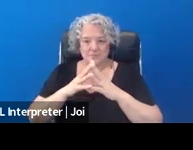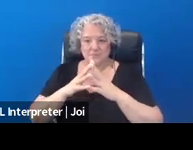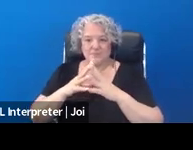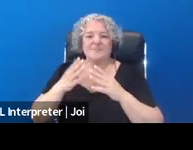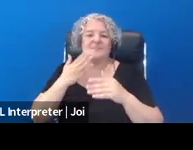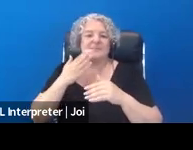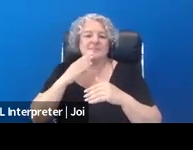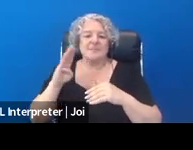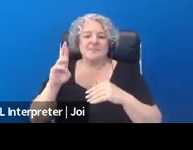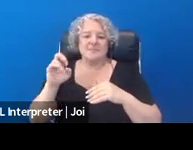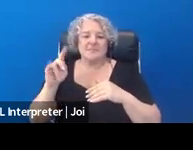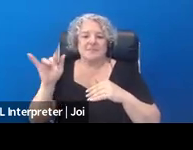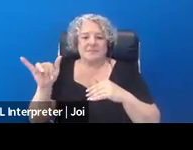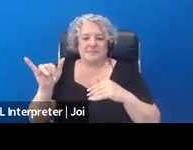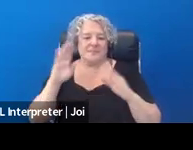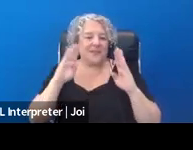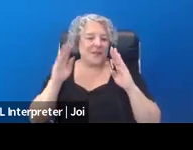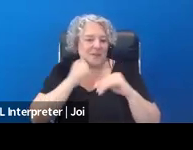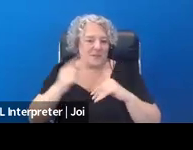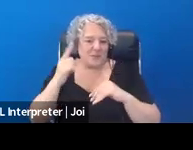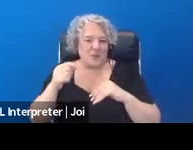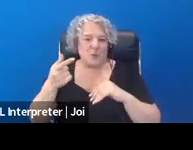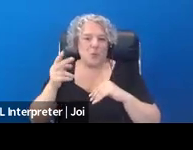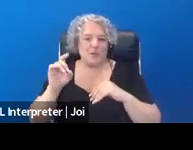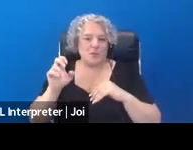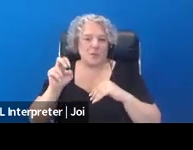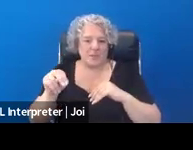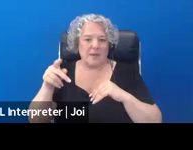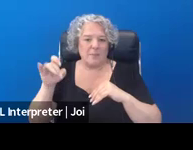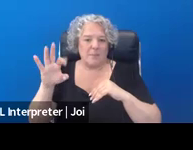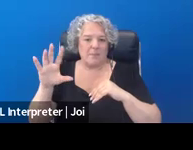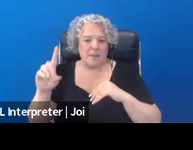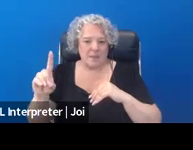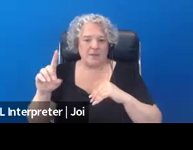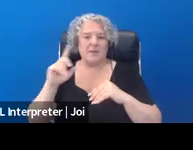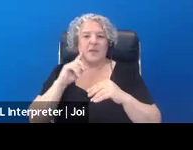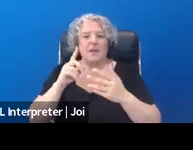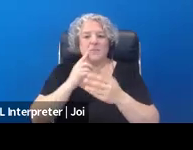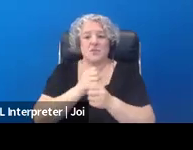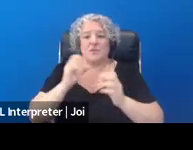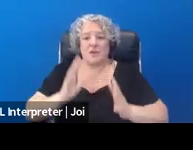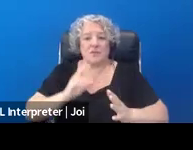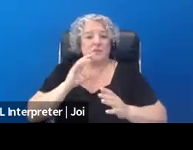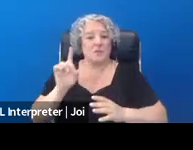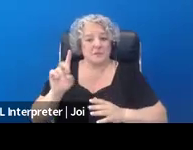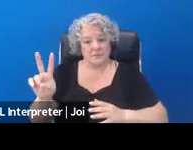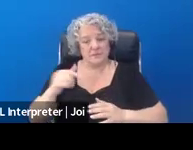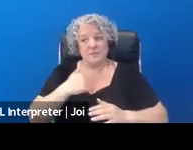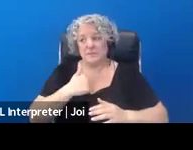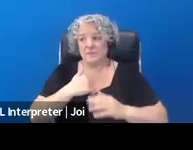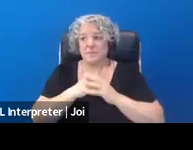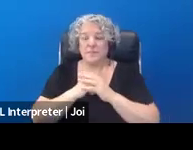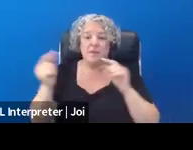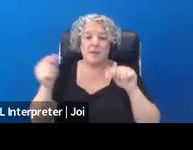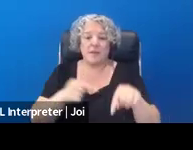Great, thank you, Brittany. Hello, everyone. I'm Gwendolyn Packard, Ihangtawan Dakota, and a survivor of domestic violence,